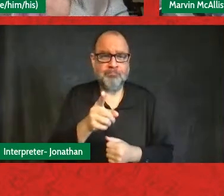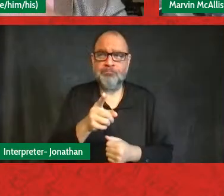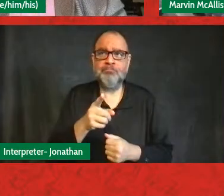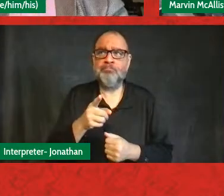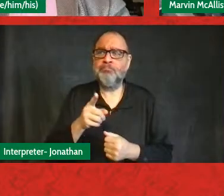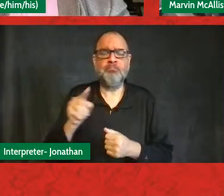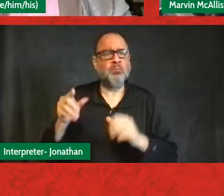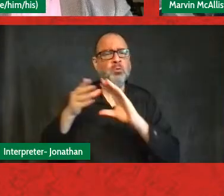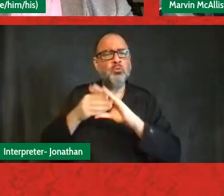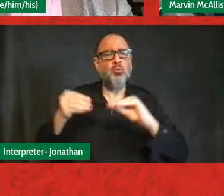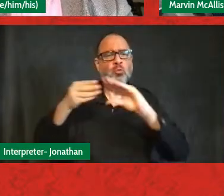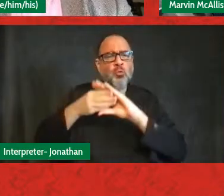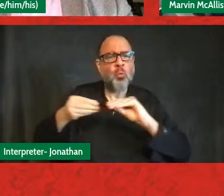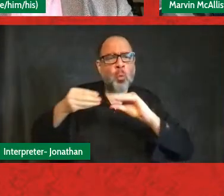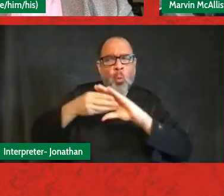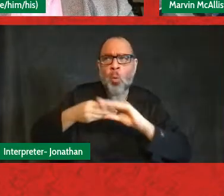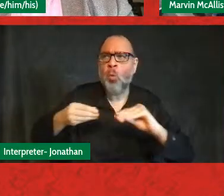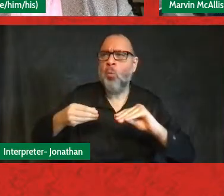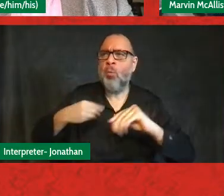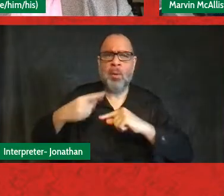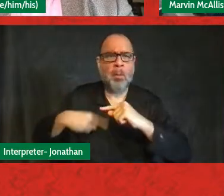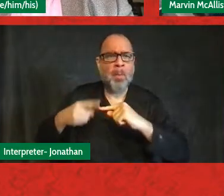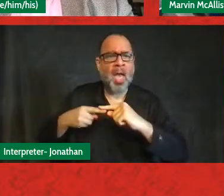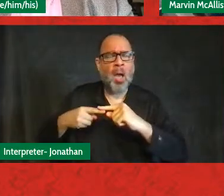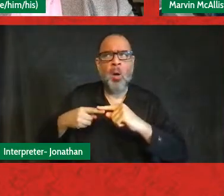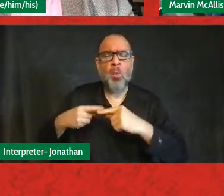his kind of endurance and